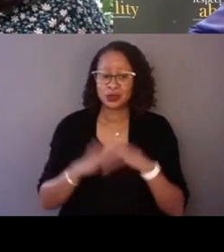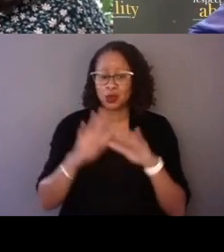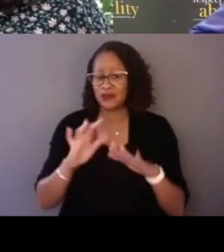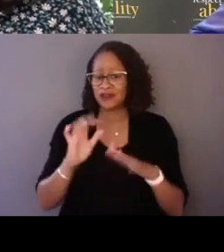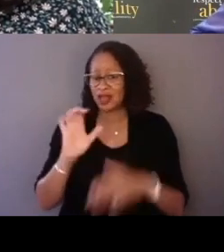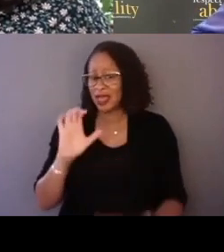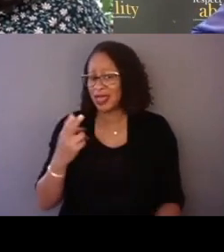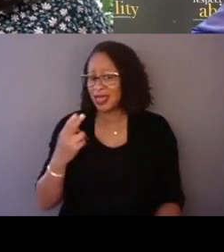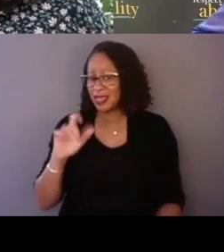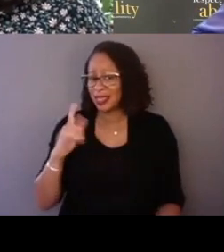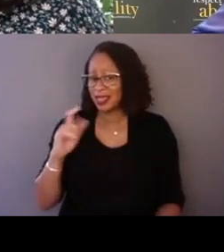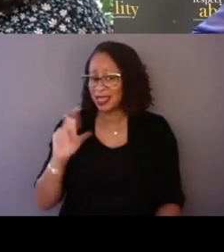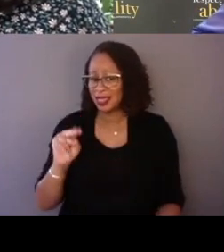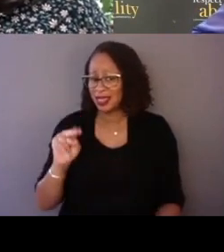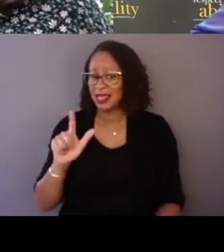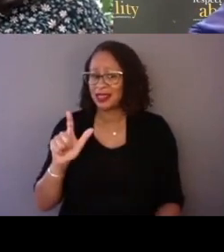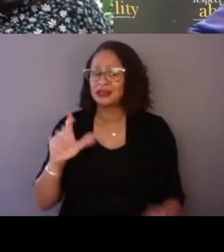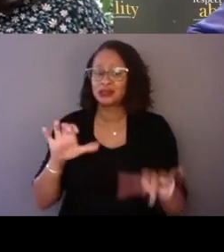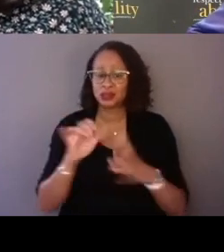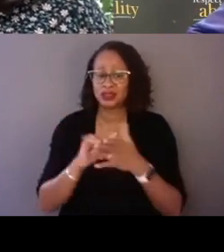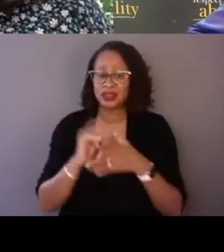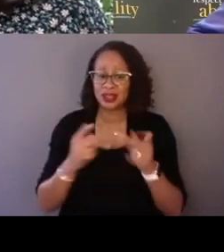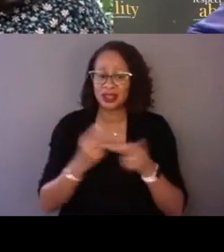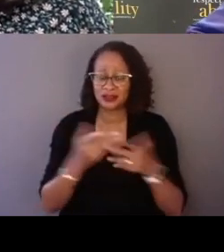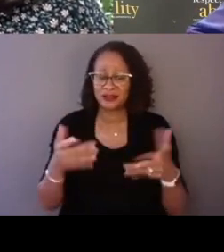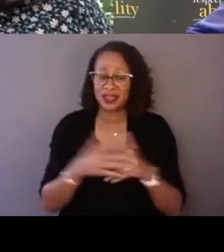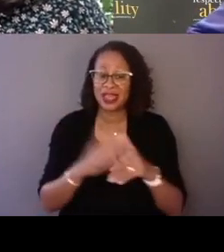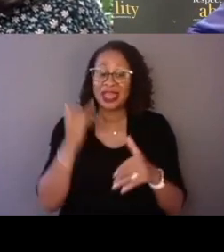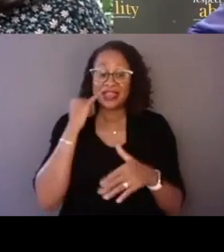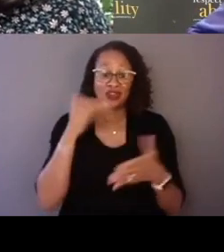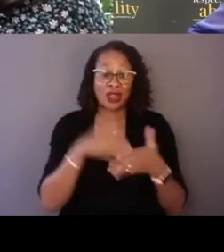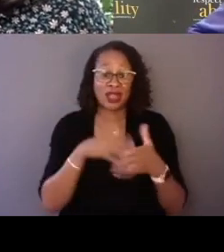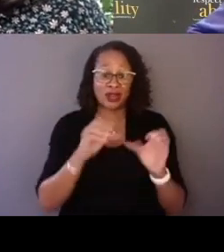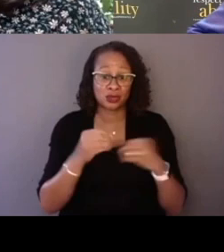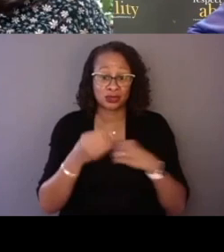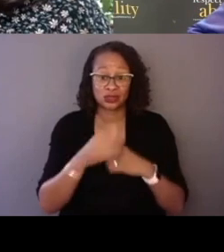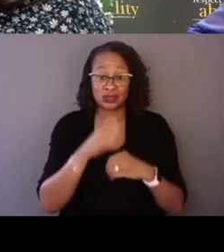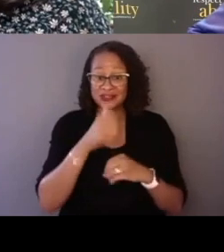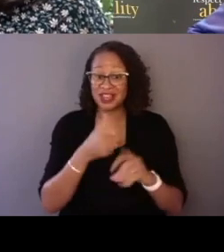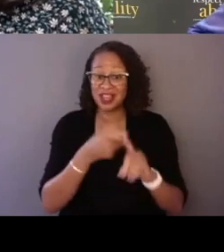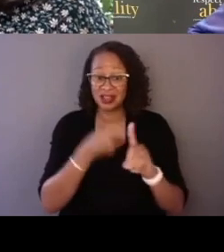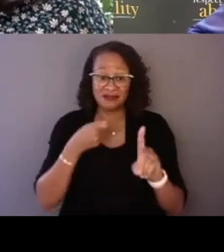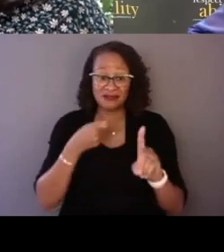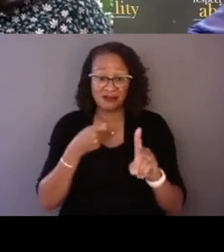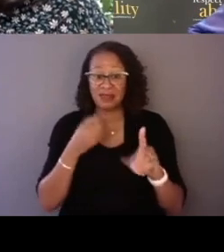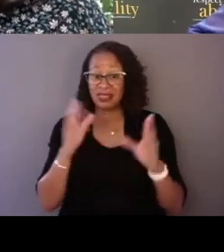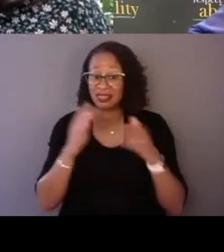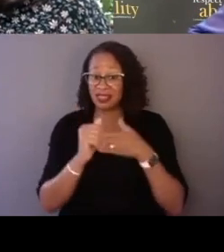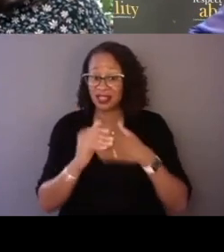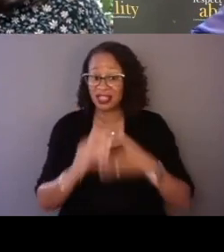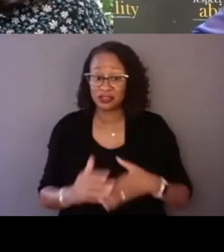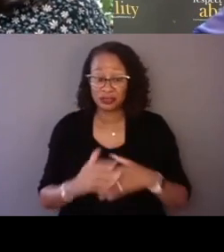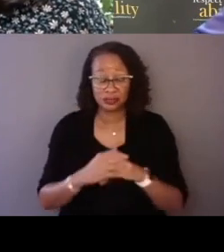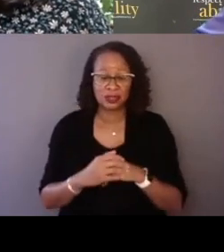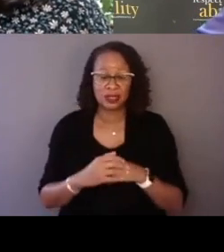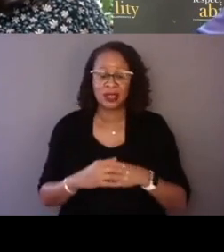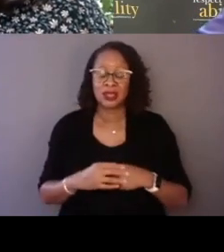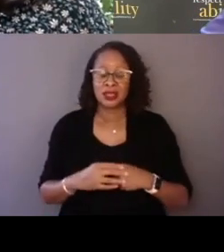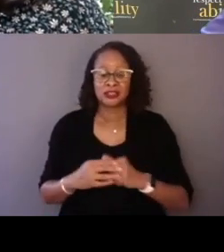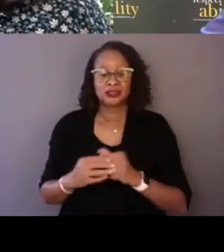If you were at an organization where it wasn't coming from the leaders, do you have